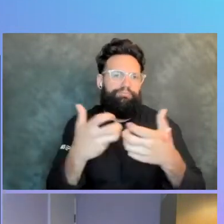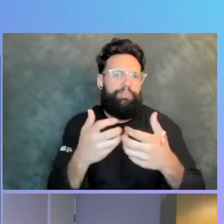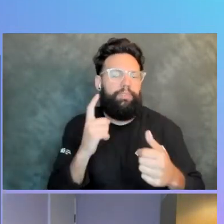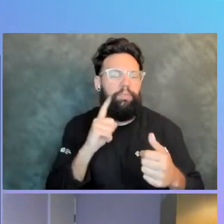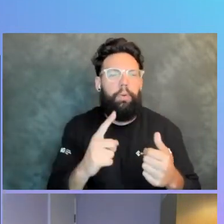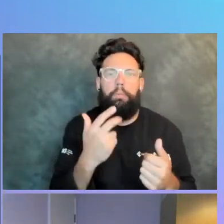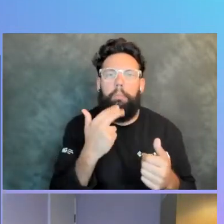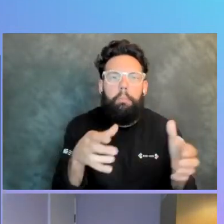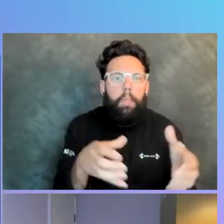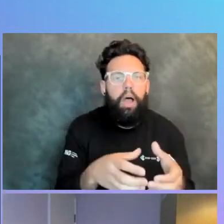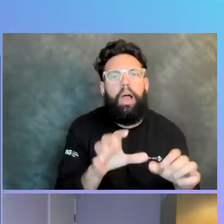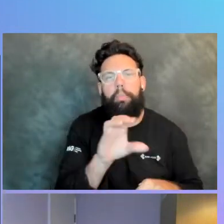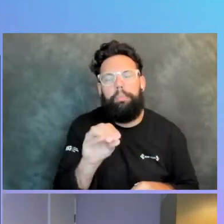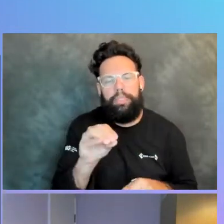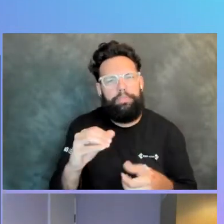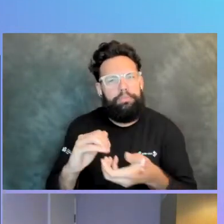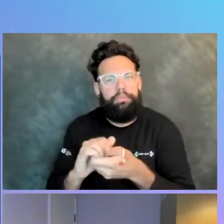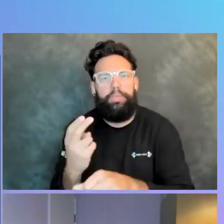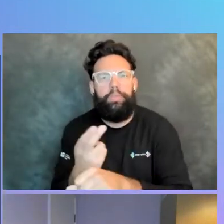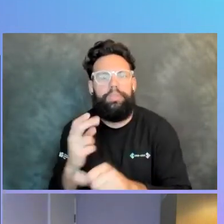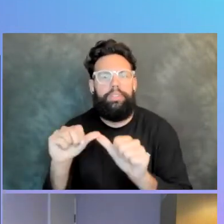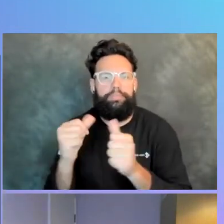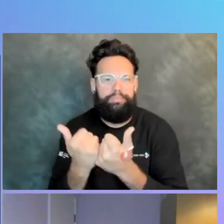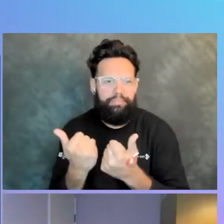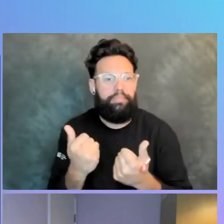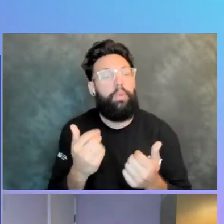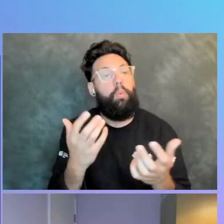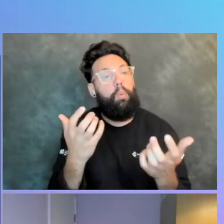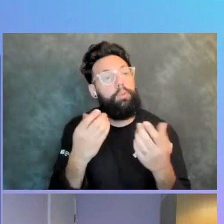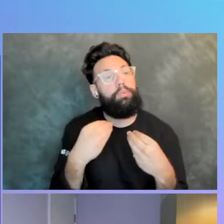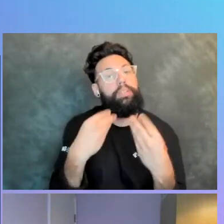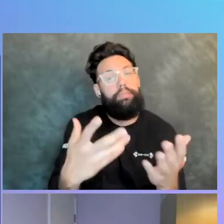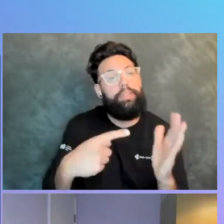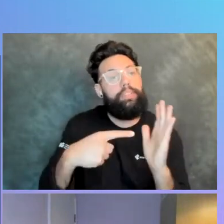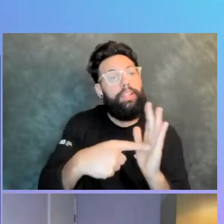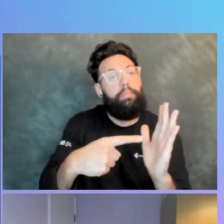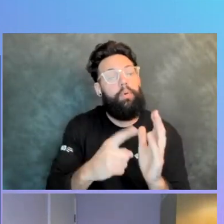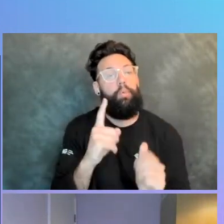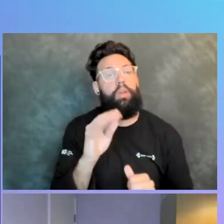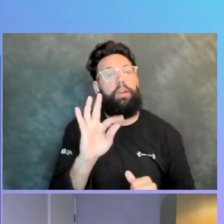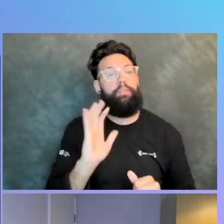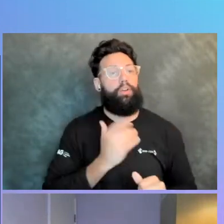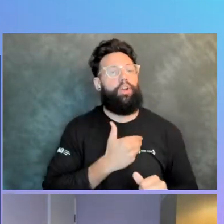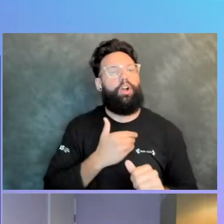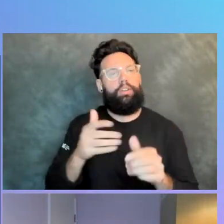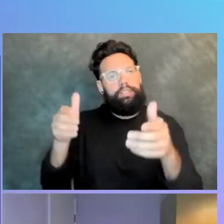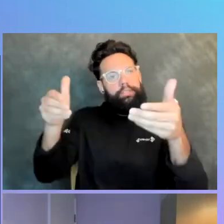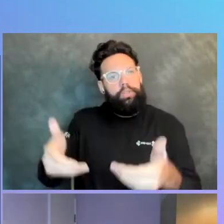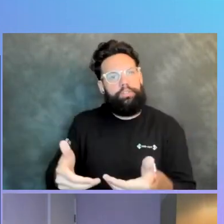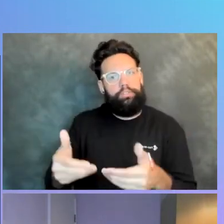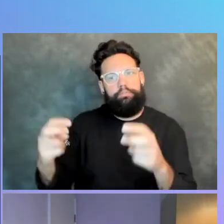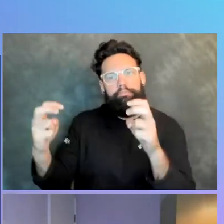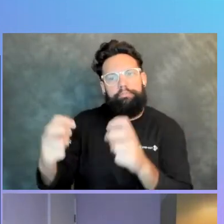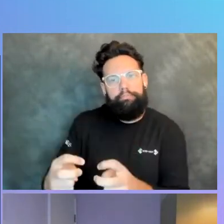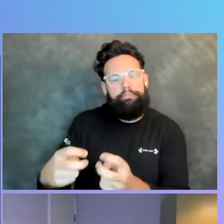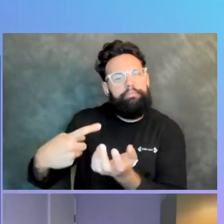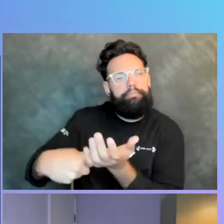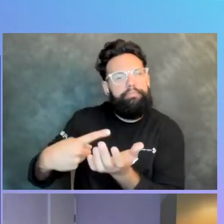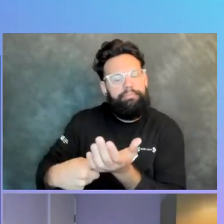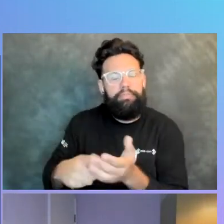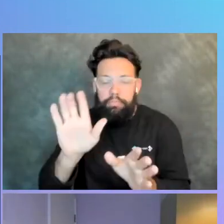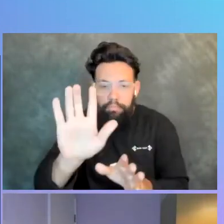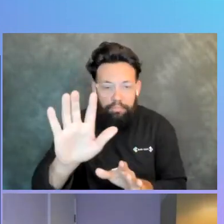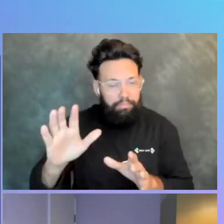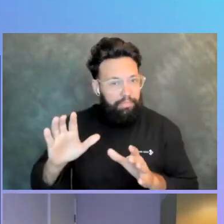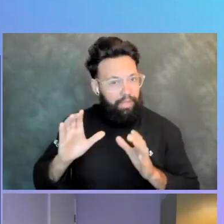So here is some footage of one of our introduction calls. As before, this client has given us full permission